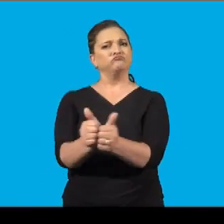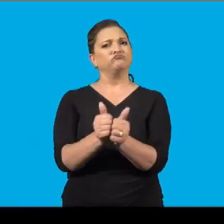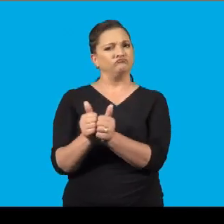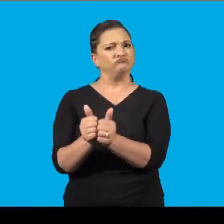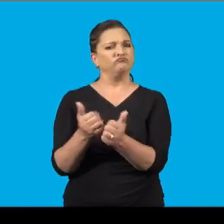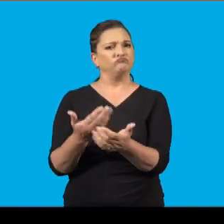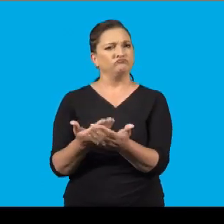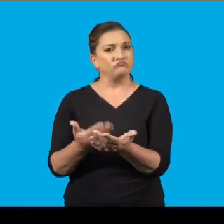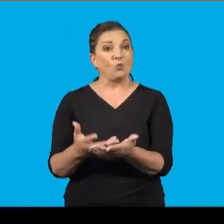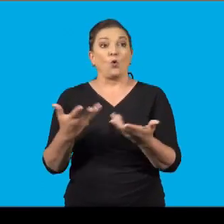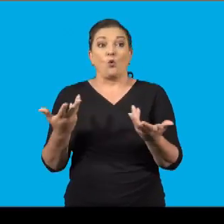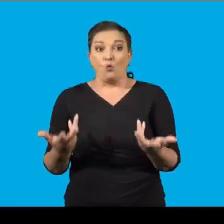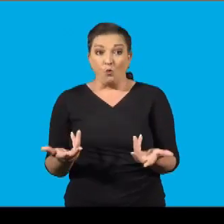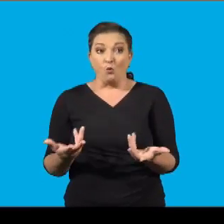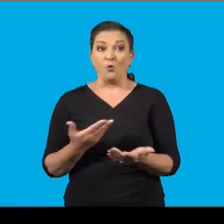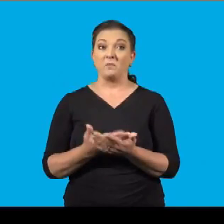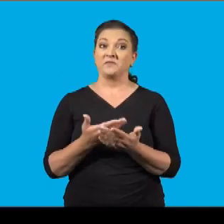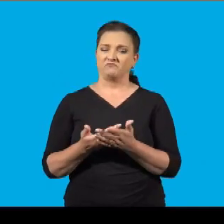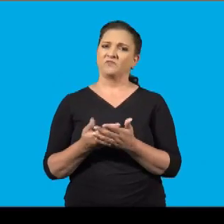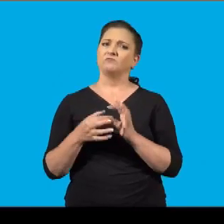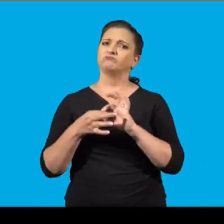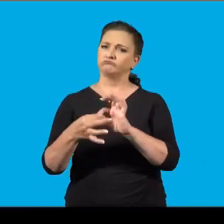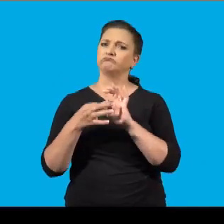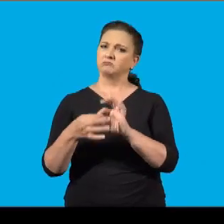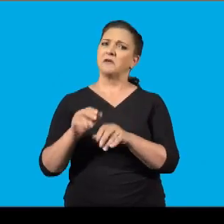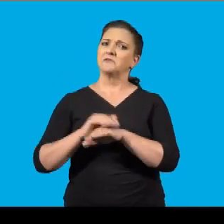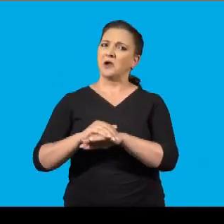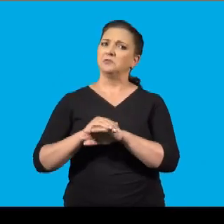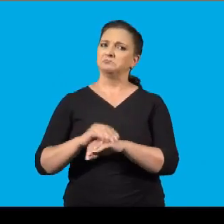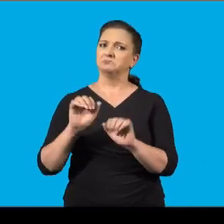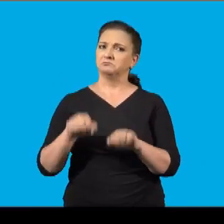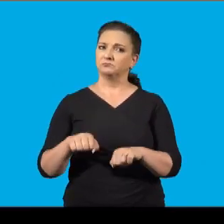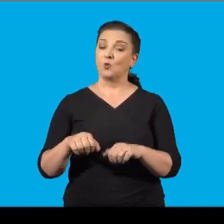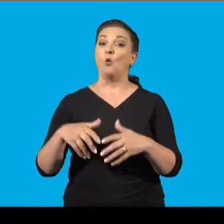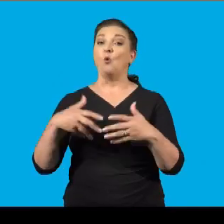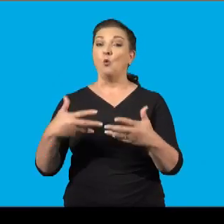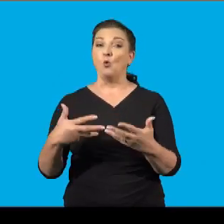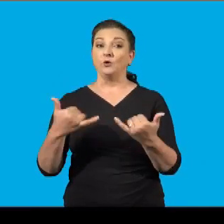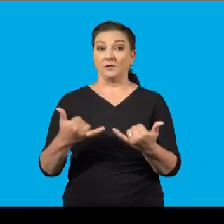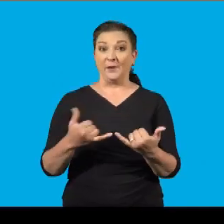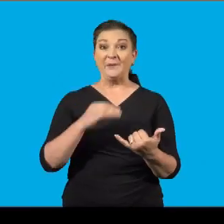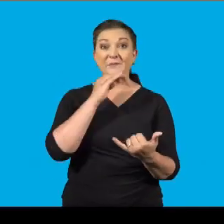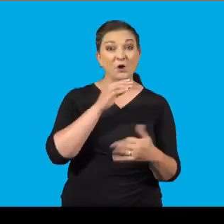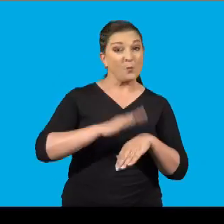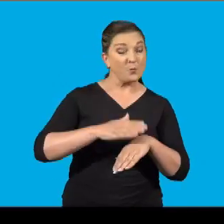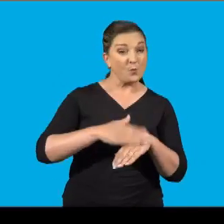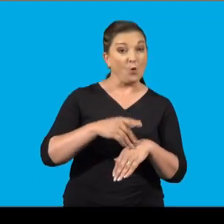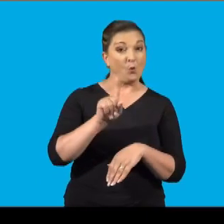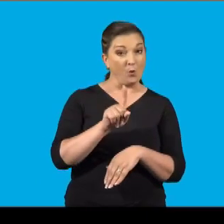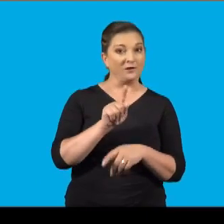harmony, or they would have friendly relations, or reconciliation can also